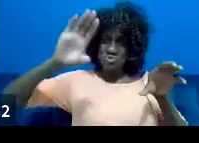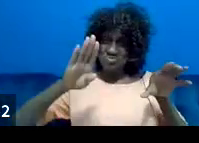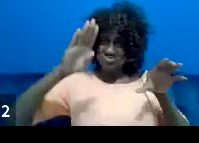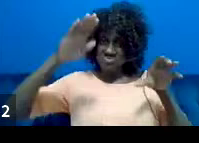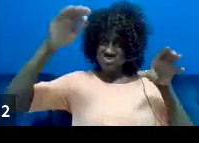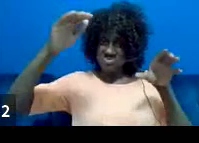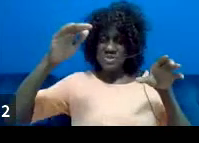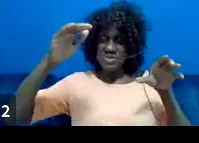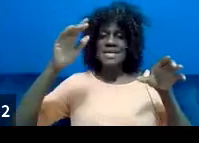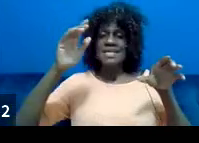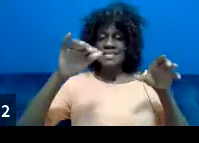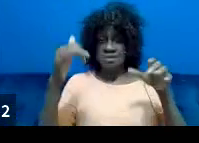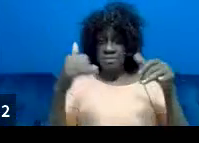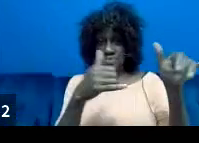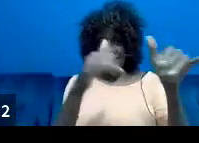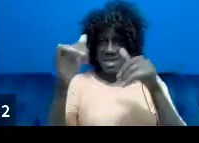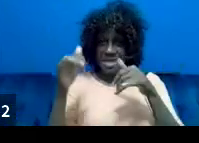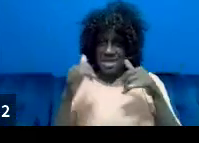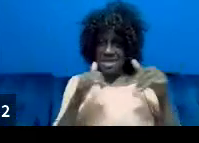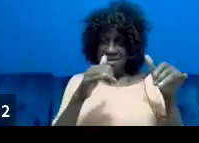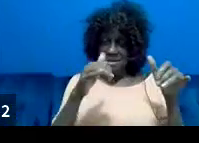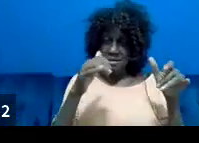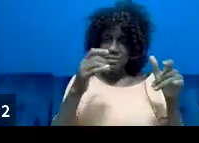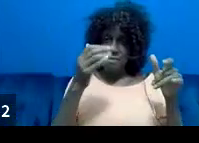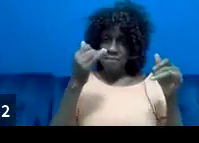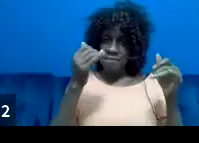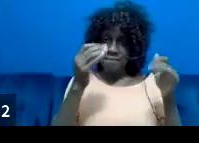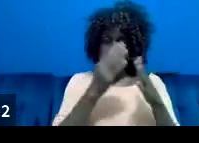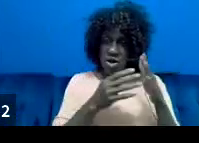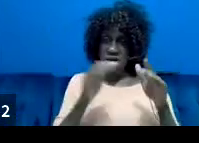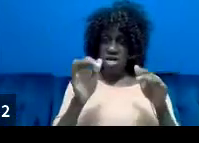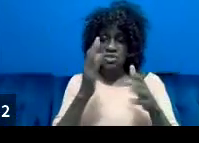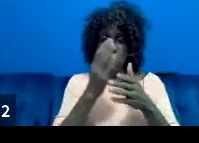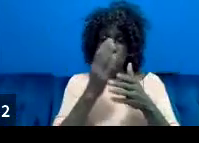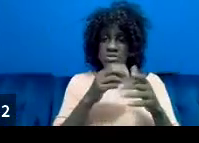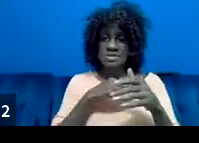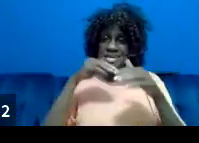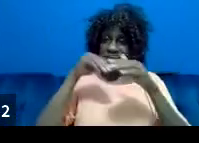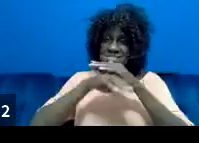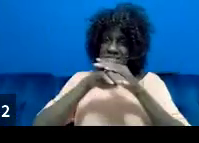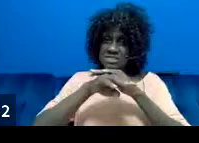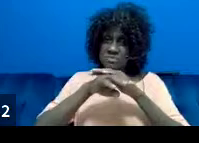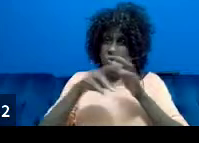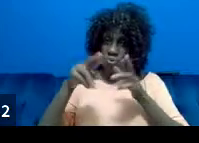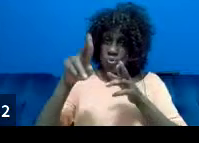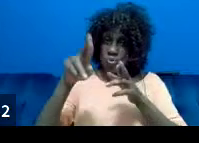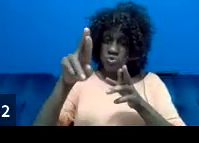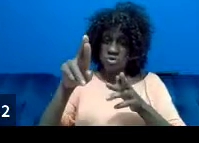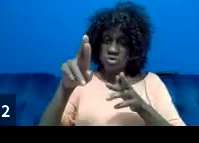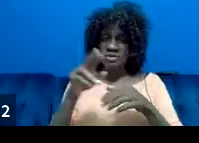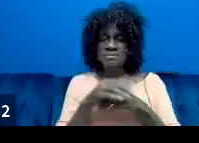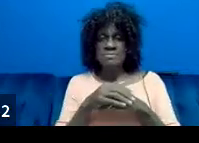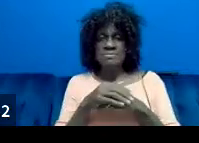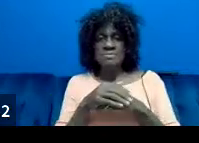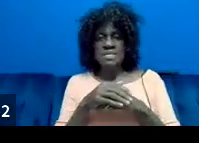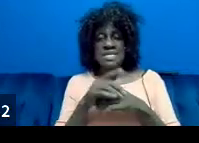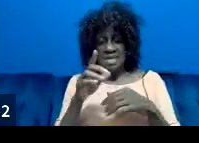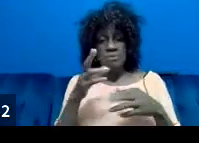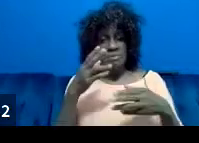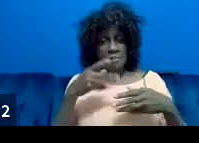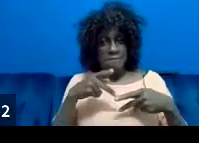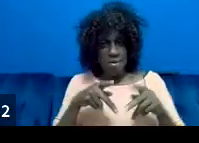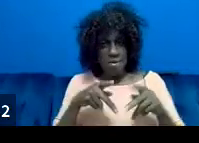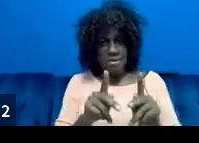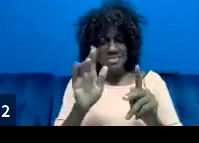be considered a play component as well as part of the accessible route. The standard permits that a play